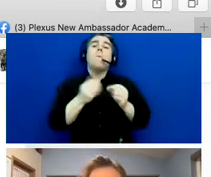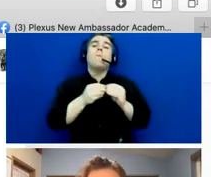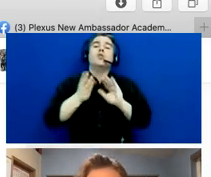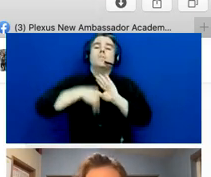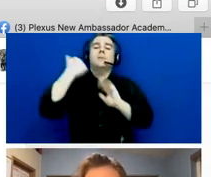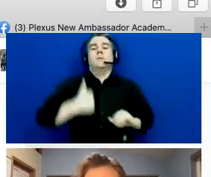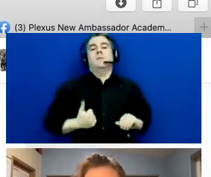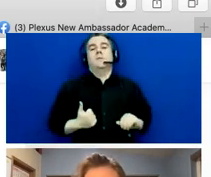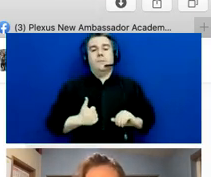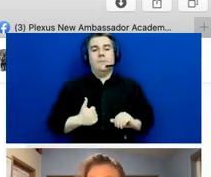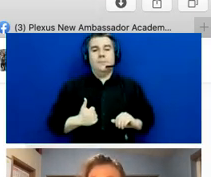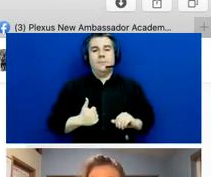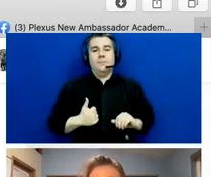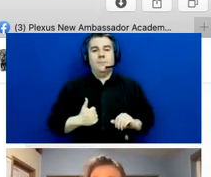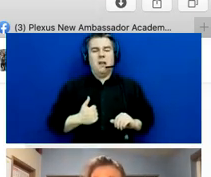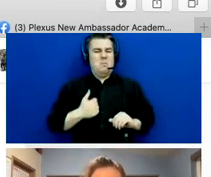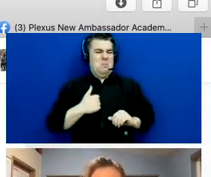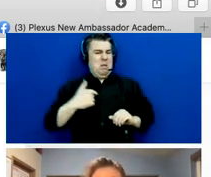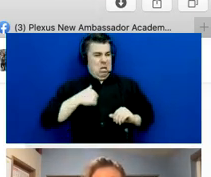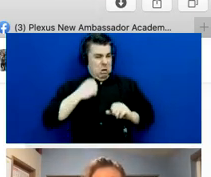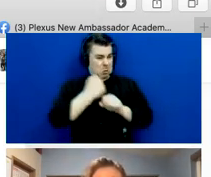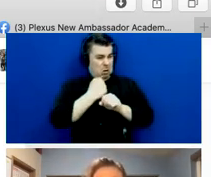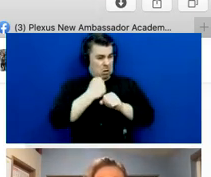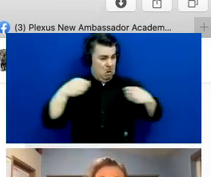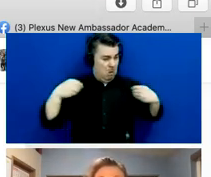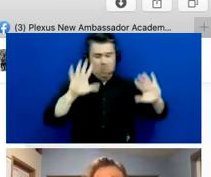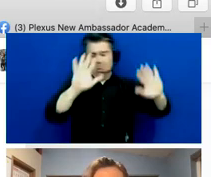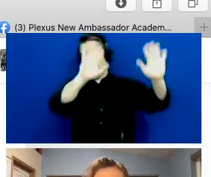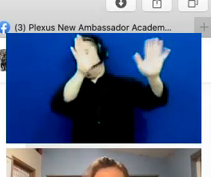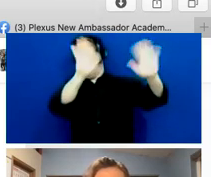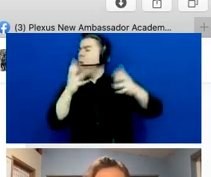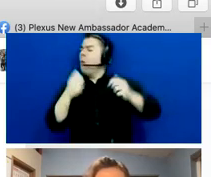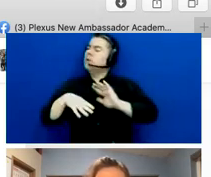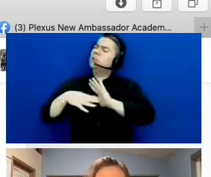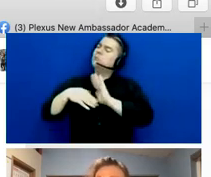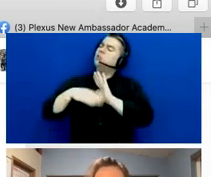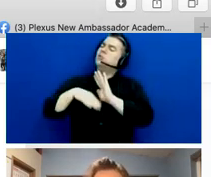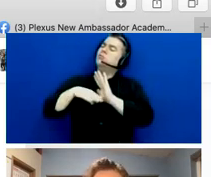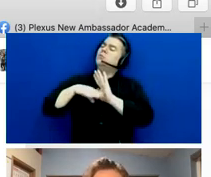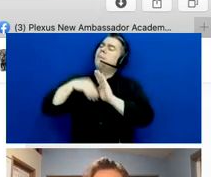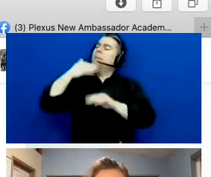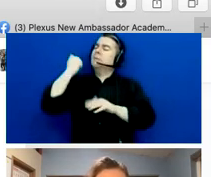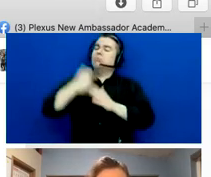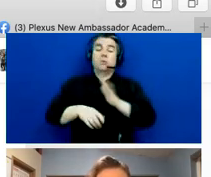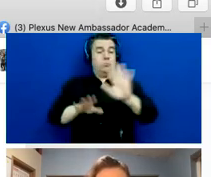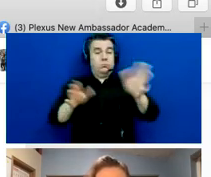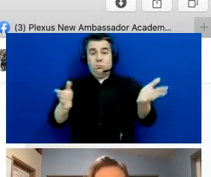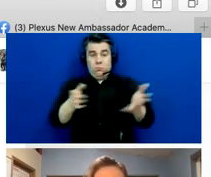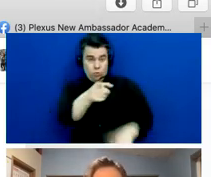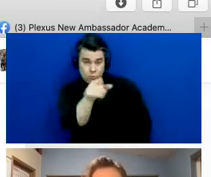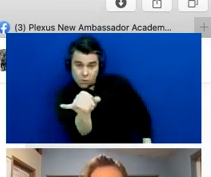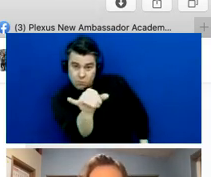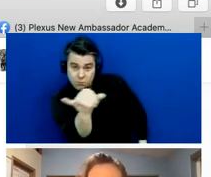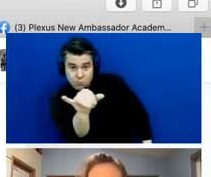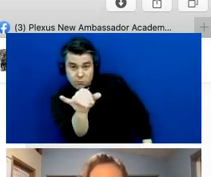had no intention of working. I just wanted to get my products, and I wanted to get the best price. So if that's you and you're not interested in